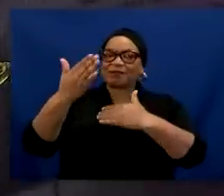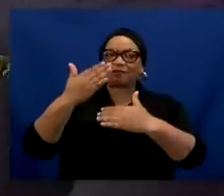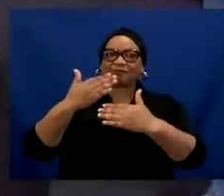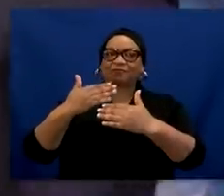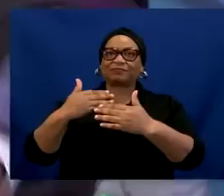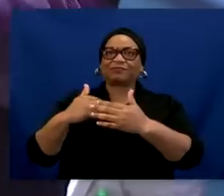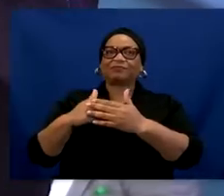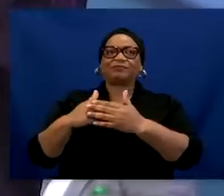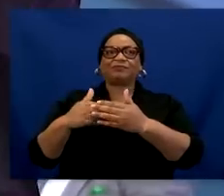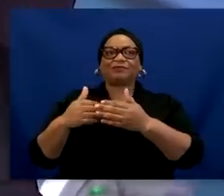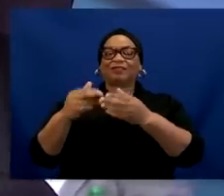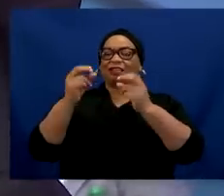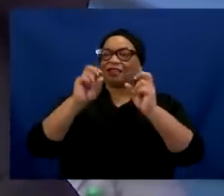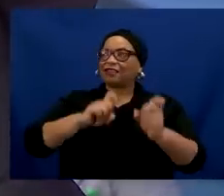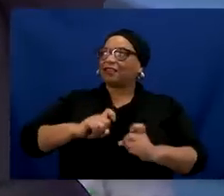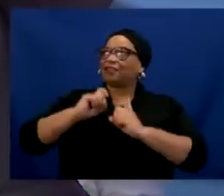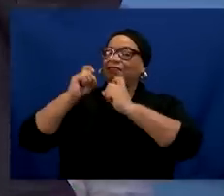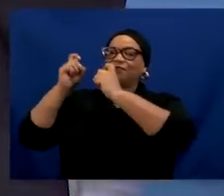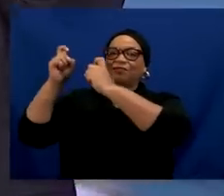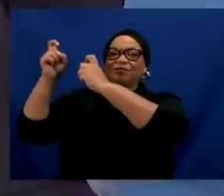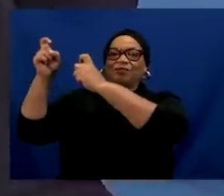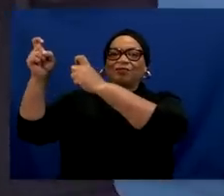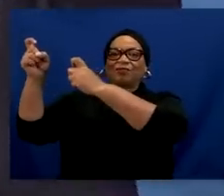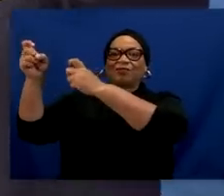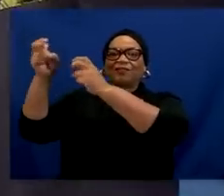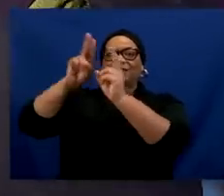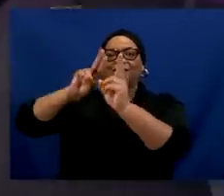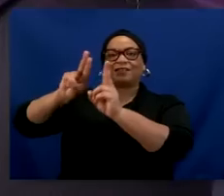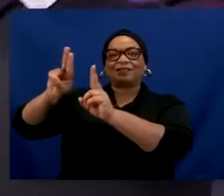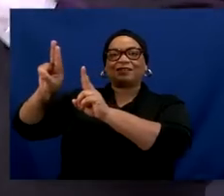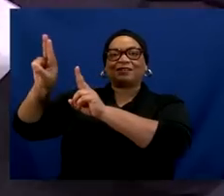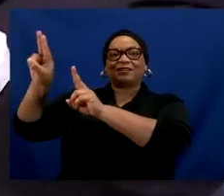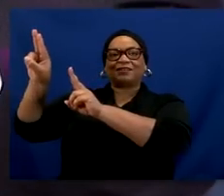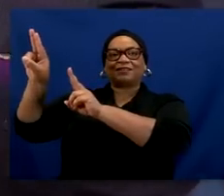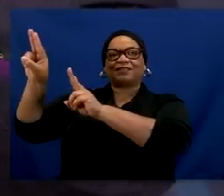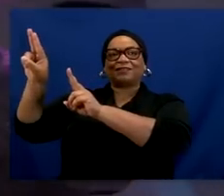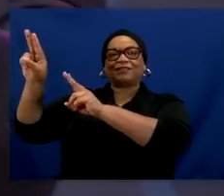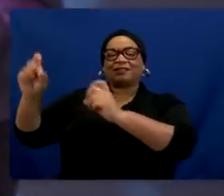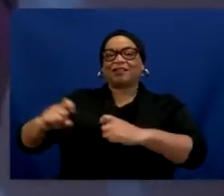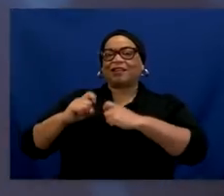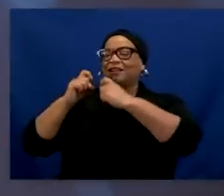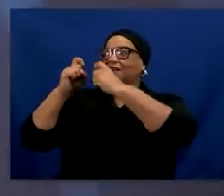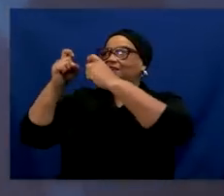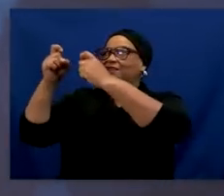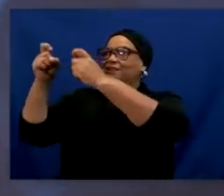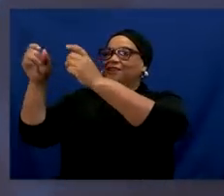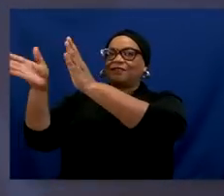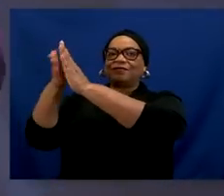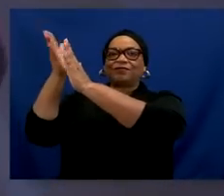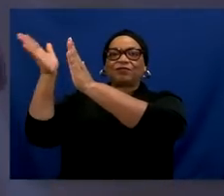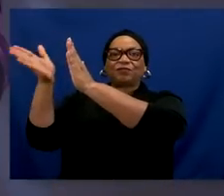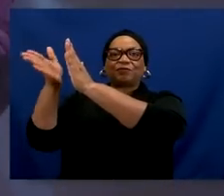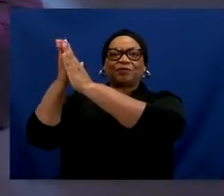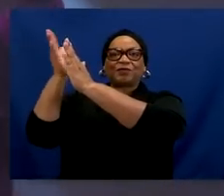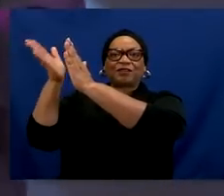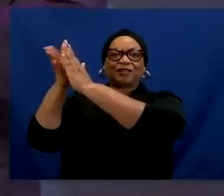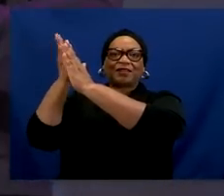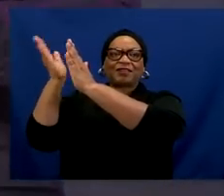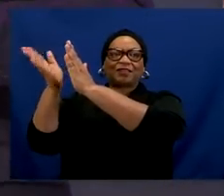your hands, lift your voice. Give him glory this morning. Hallelujah.